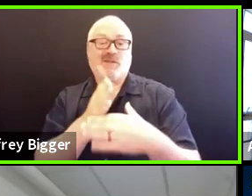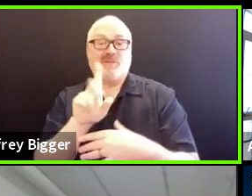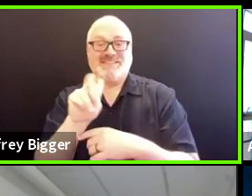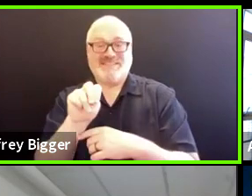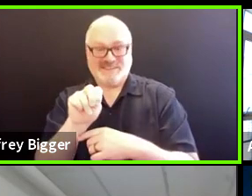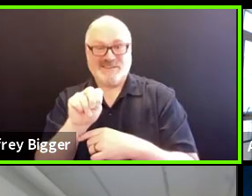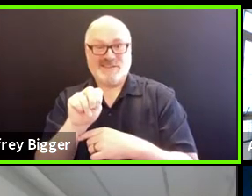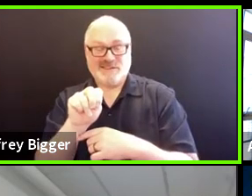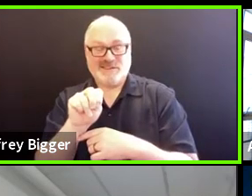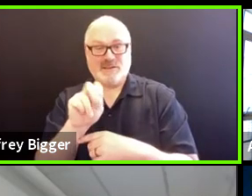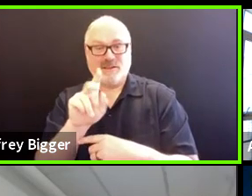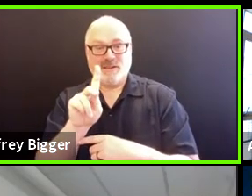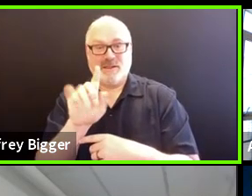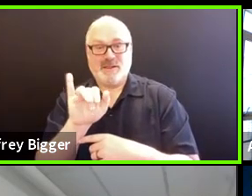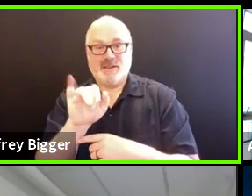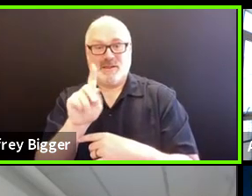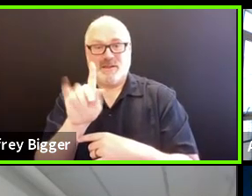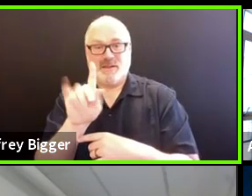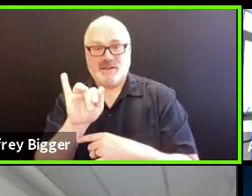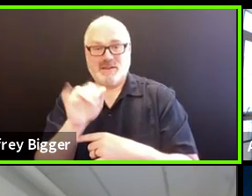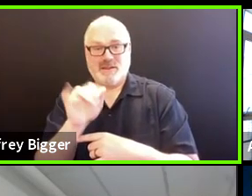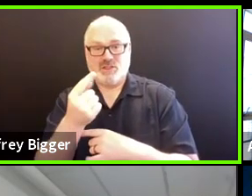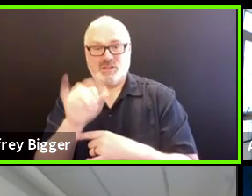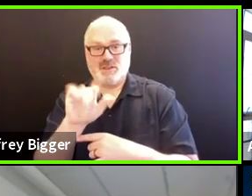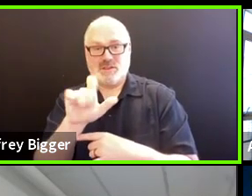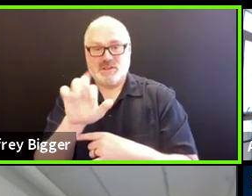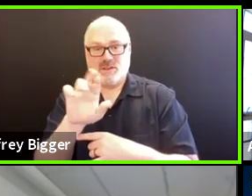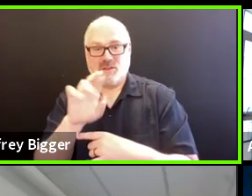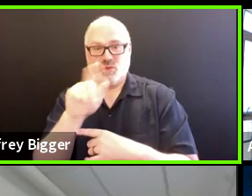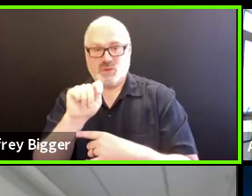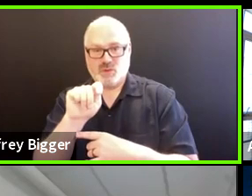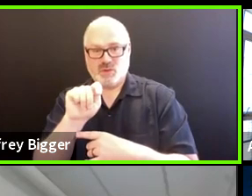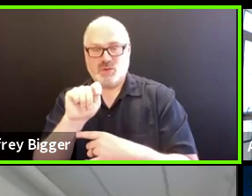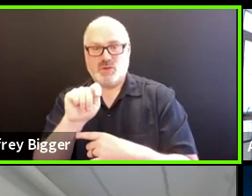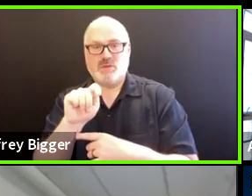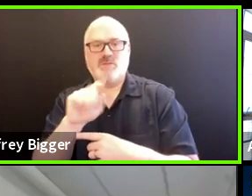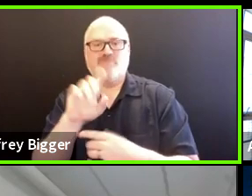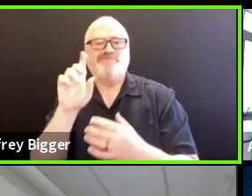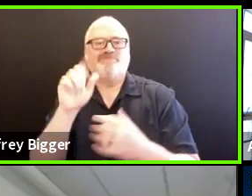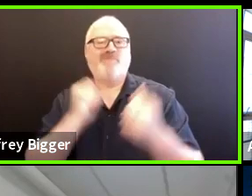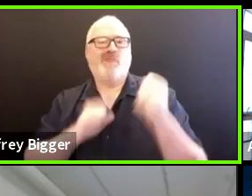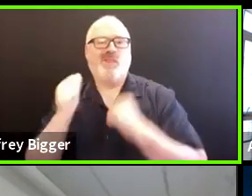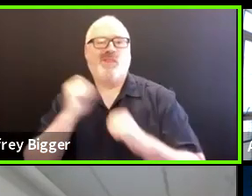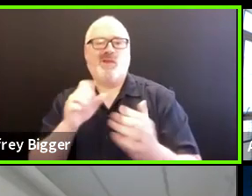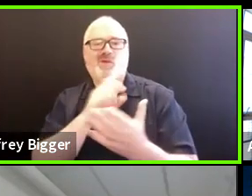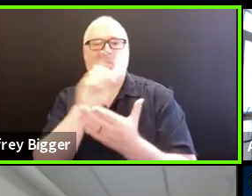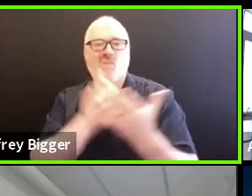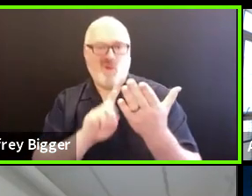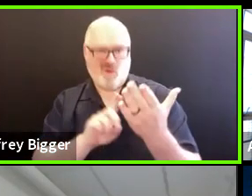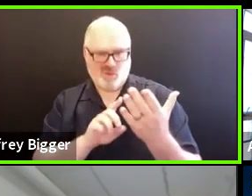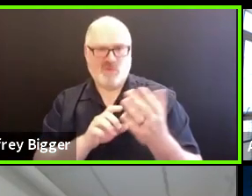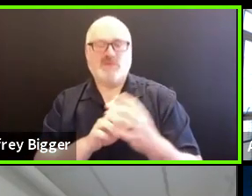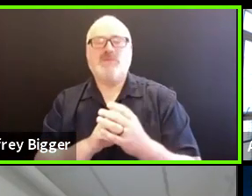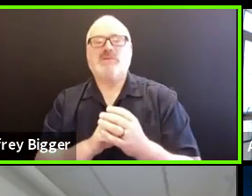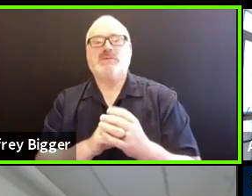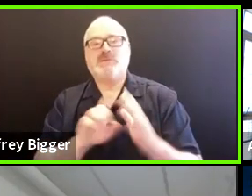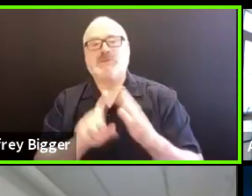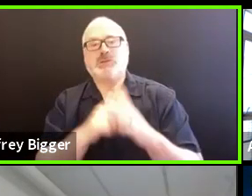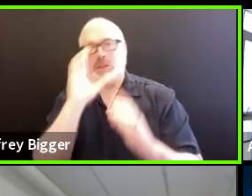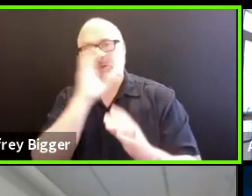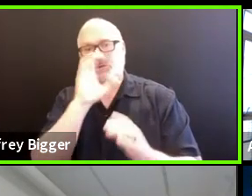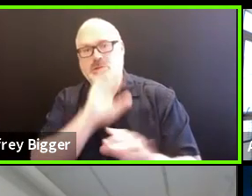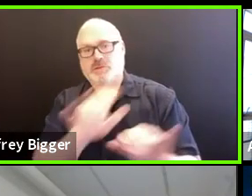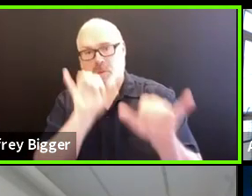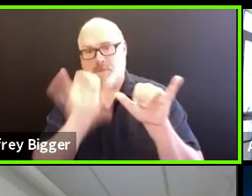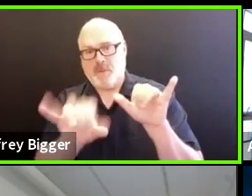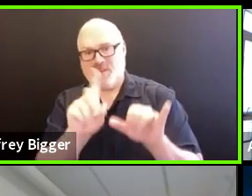Kiki Gilderhus, as the Dean of the College of Performing and Visual Arts. And we will initiate a search for a permanent dean